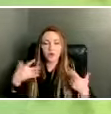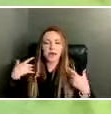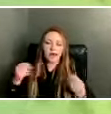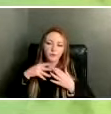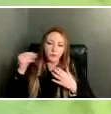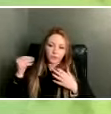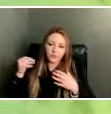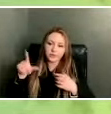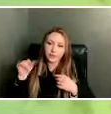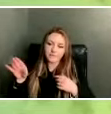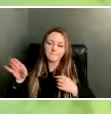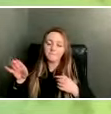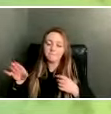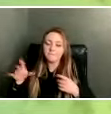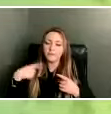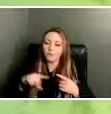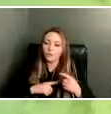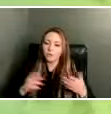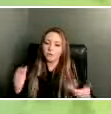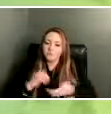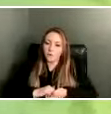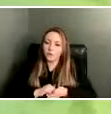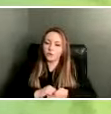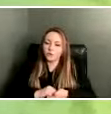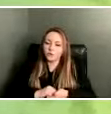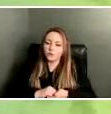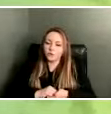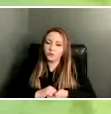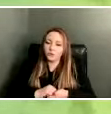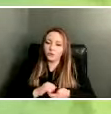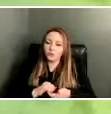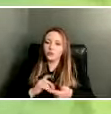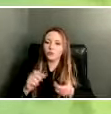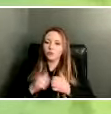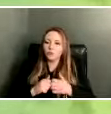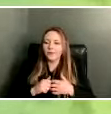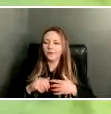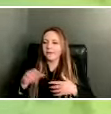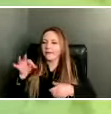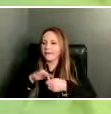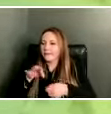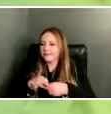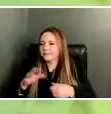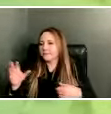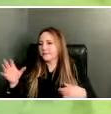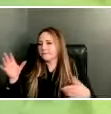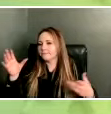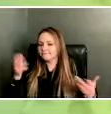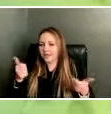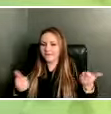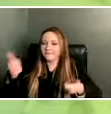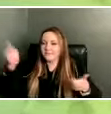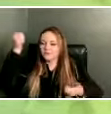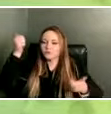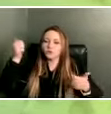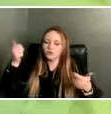laboratory, where we have partnered elected and appointed officials with community-based organizations. And so at